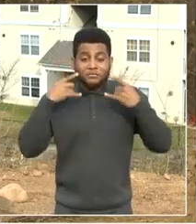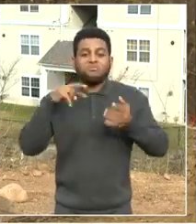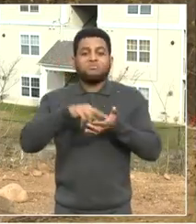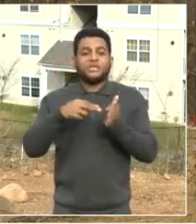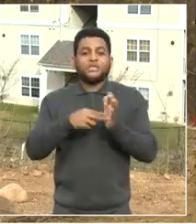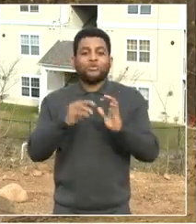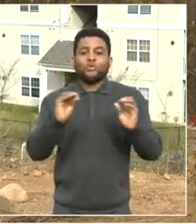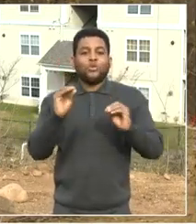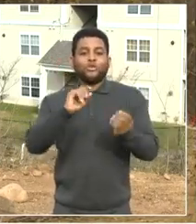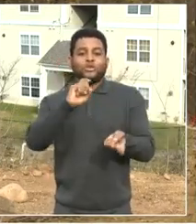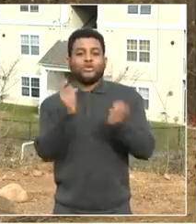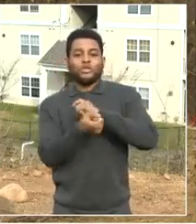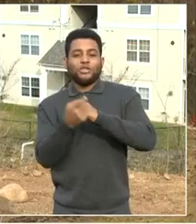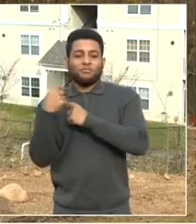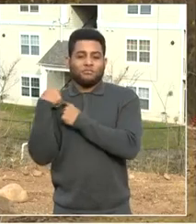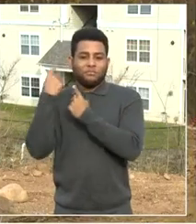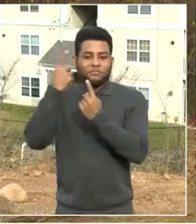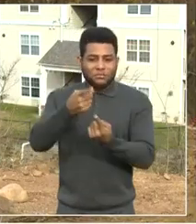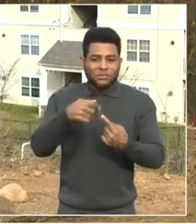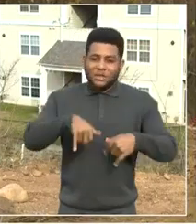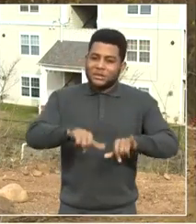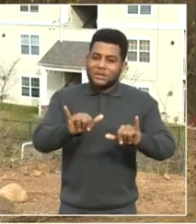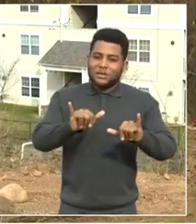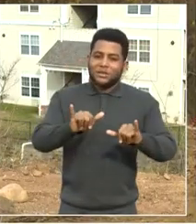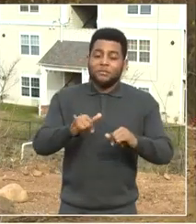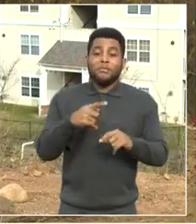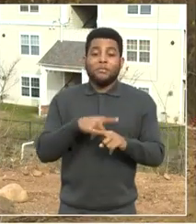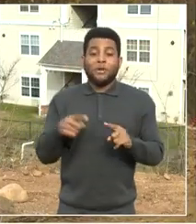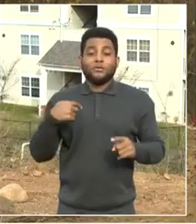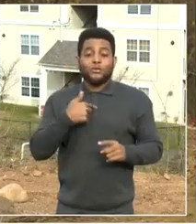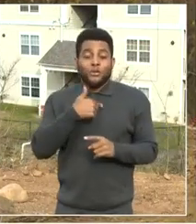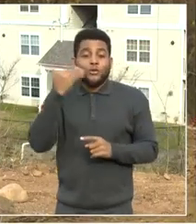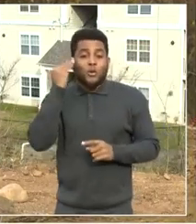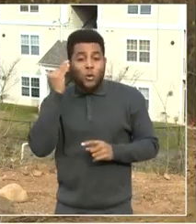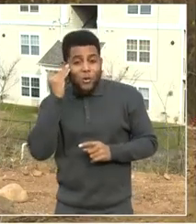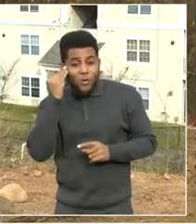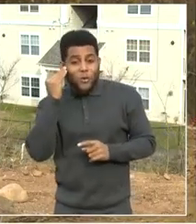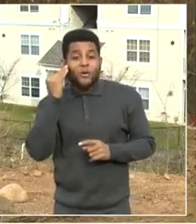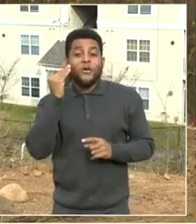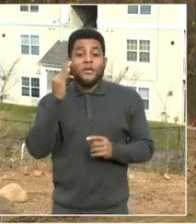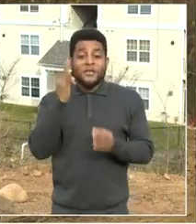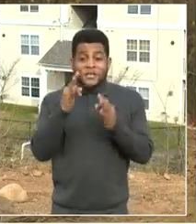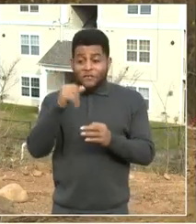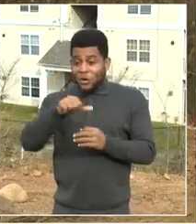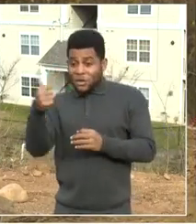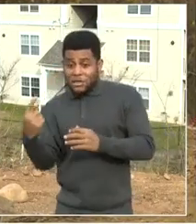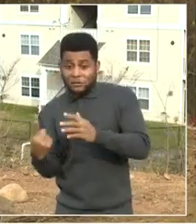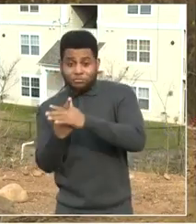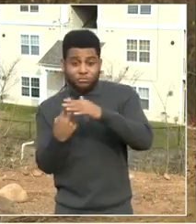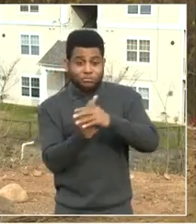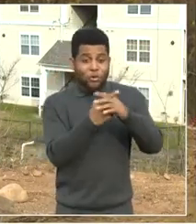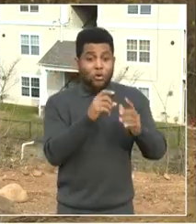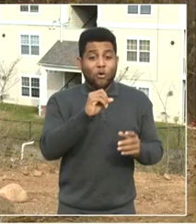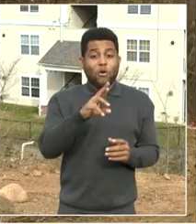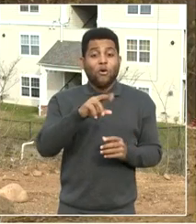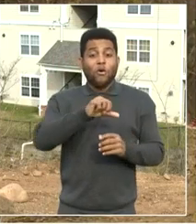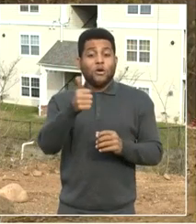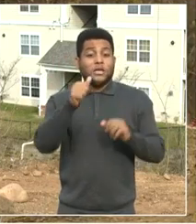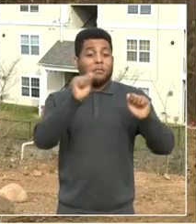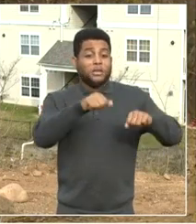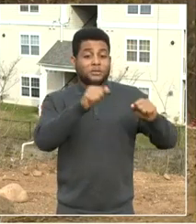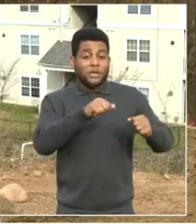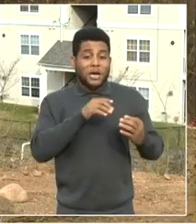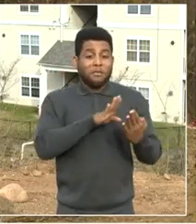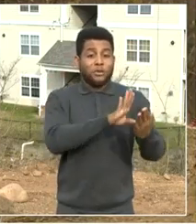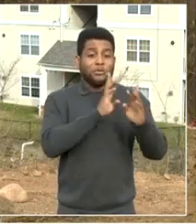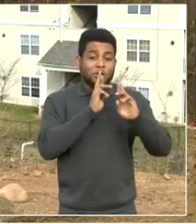But that is on the table as well as other interventions or other administrative responses that we need to